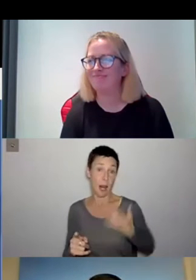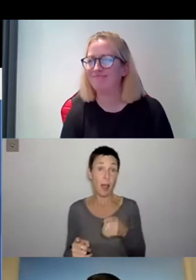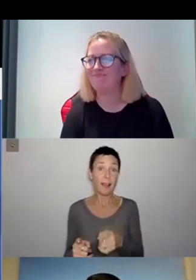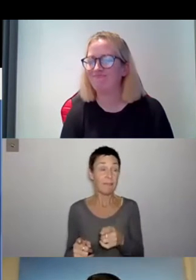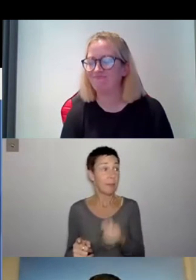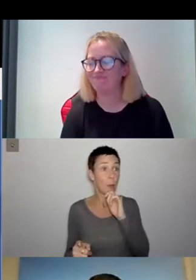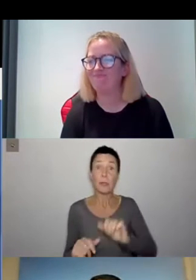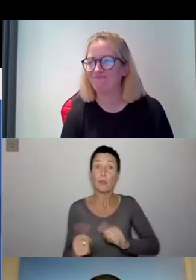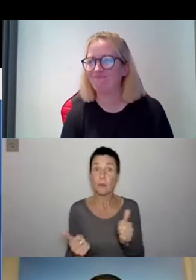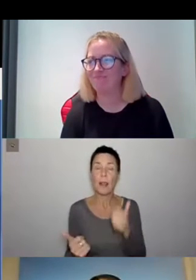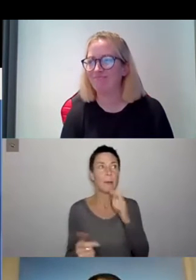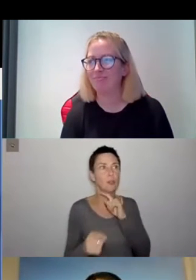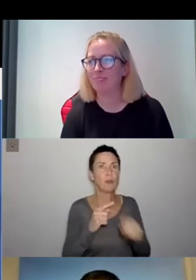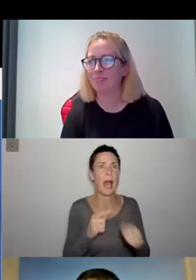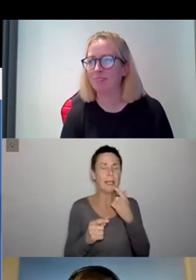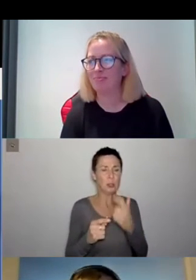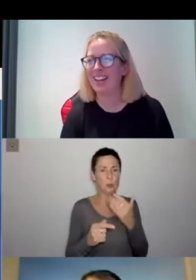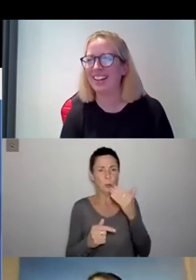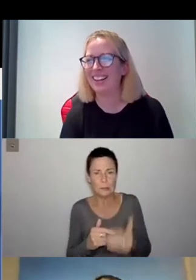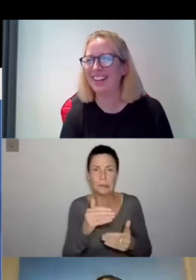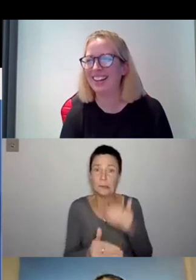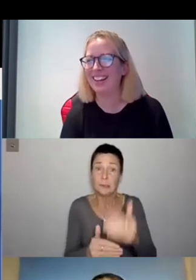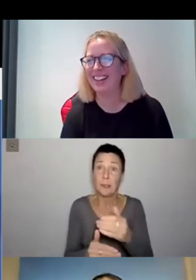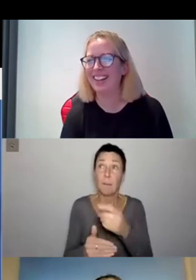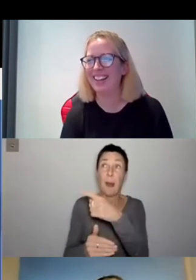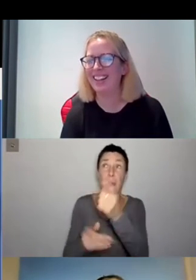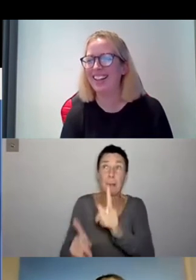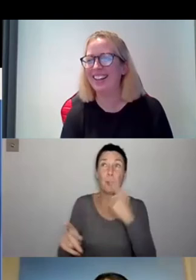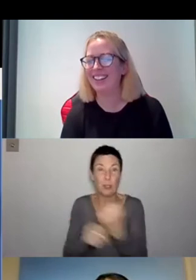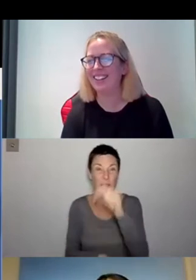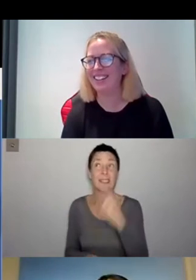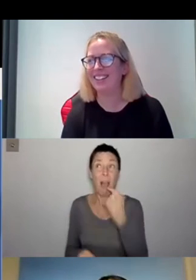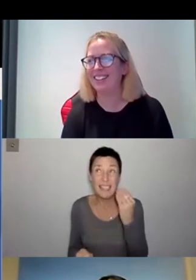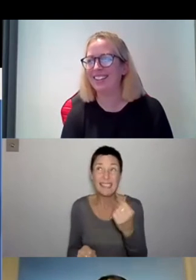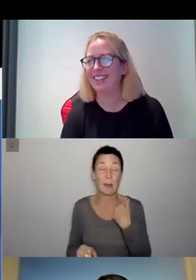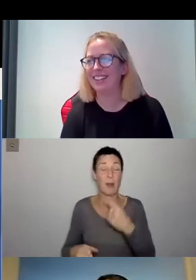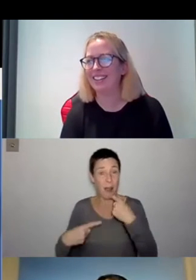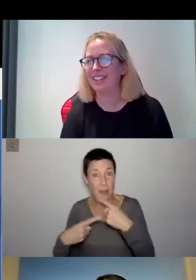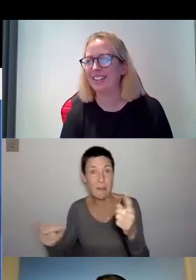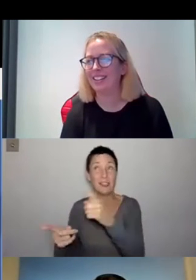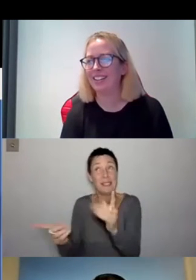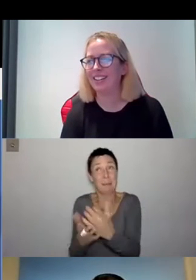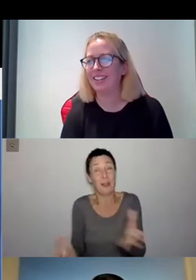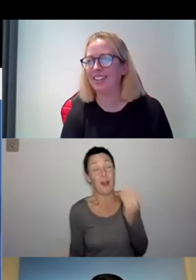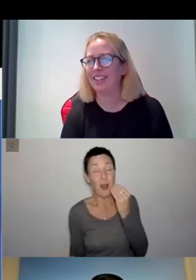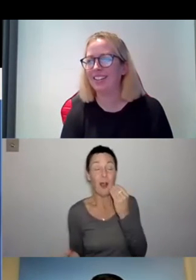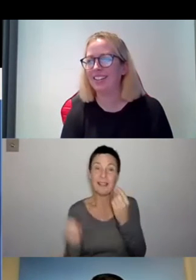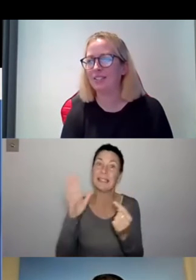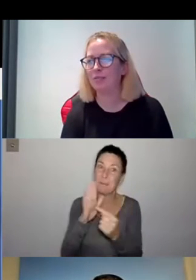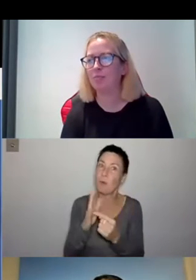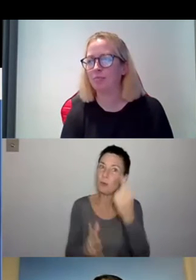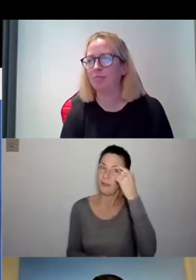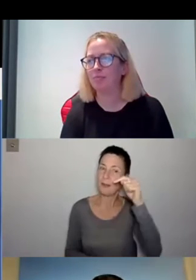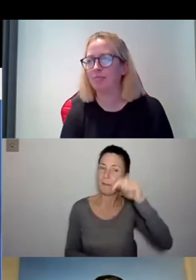to get to the next level, but people, they are listening. The message is getting out there that it's important to think about assistive